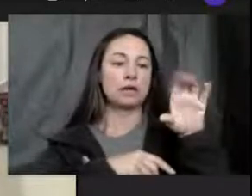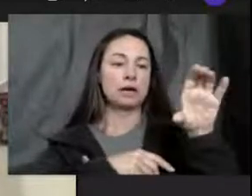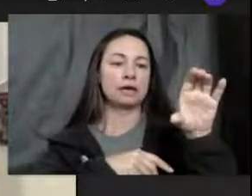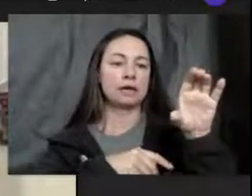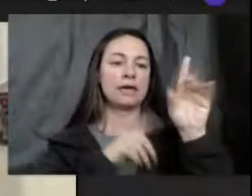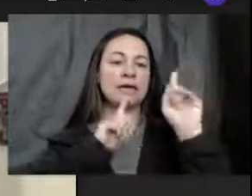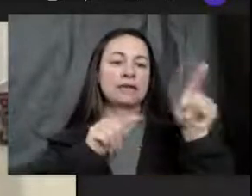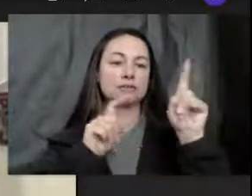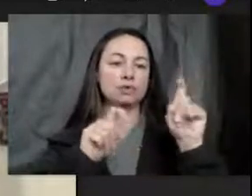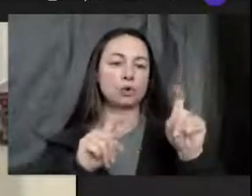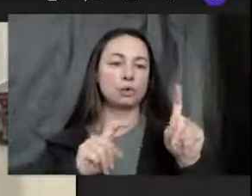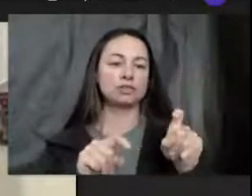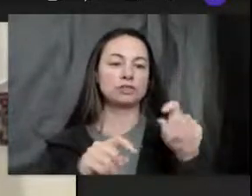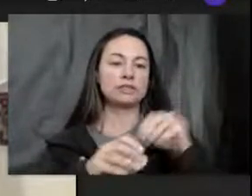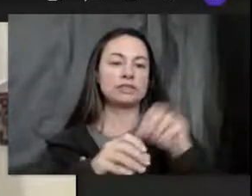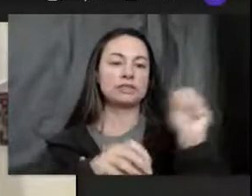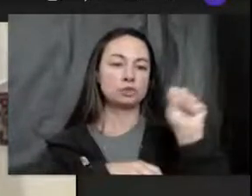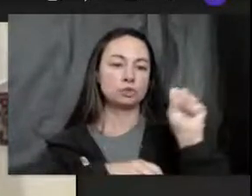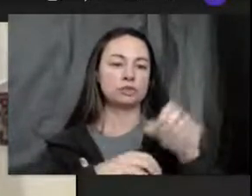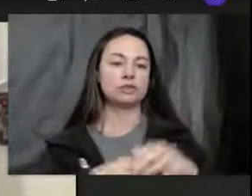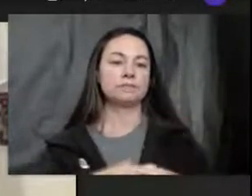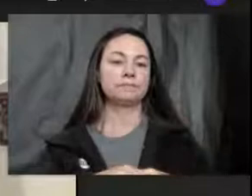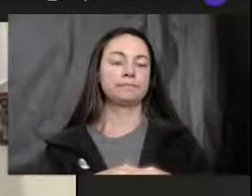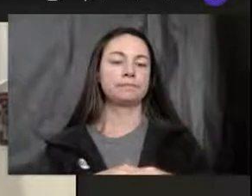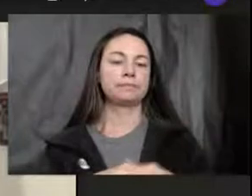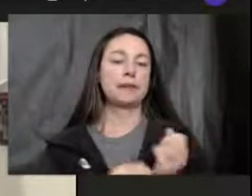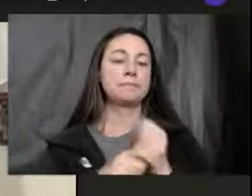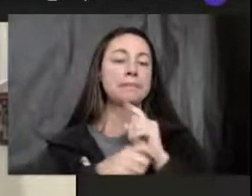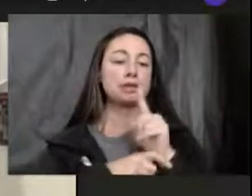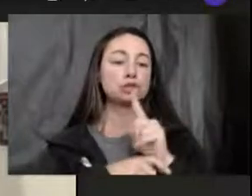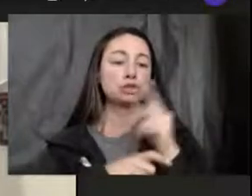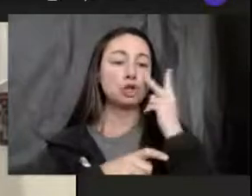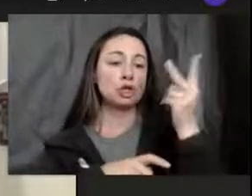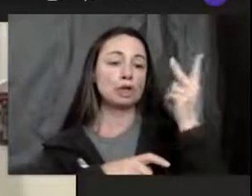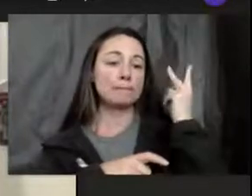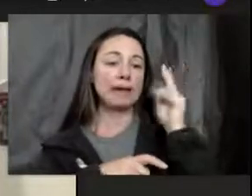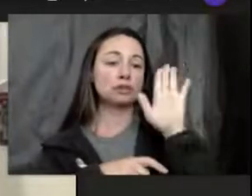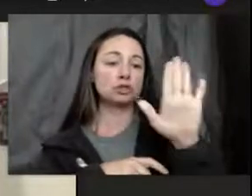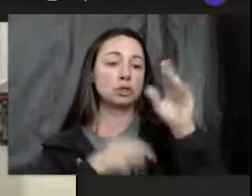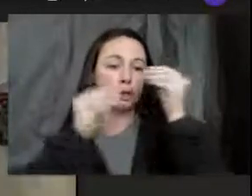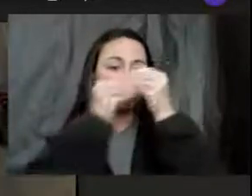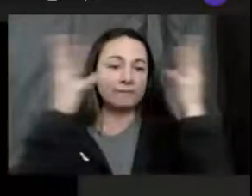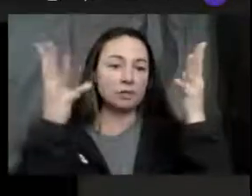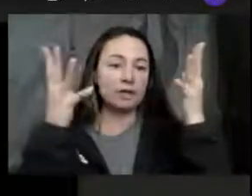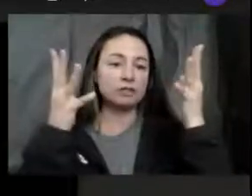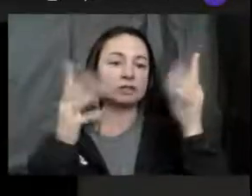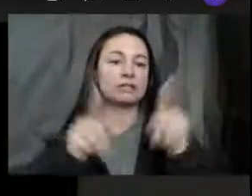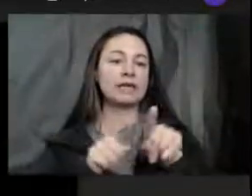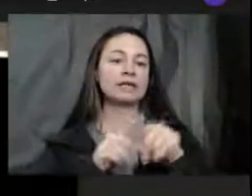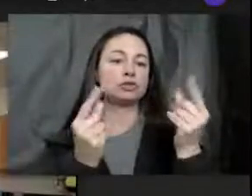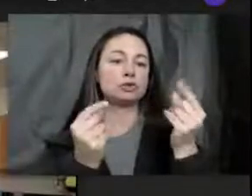answer the questions that are in Schoology. Make sure you refer back to your data as you do this.